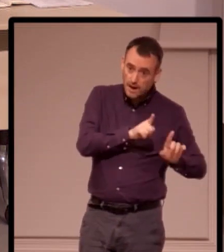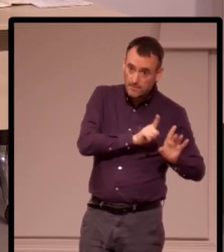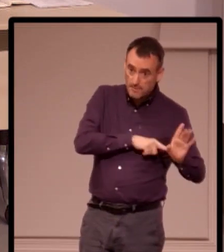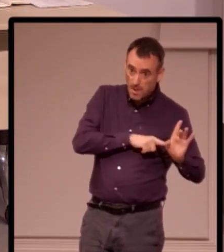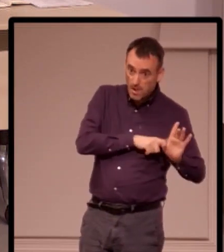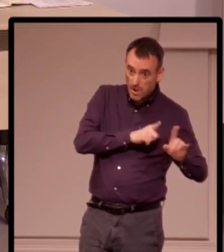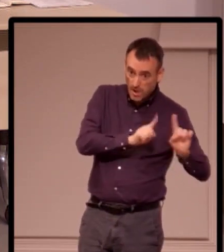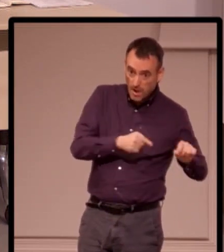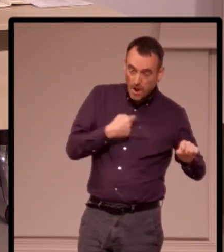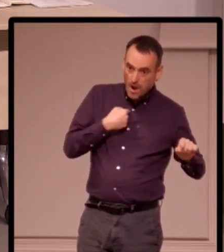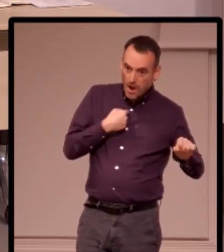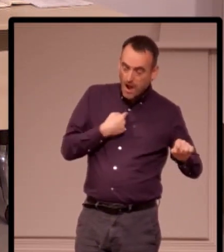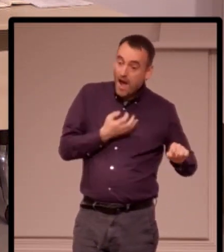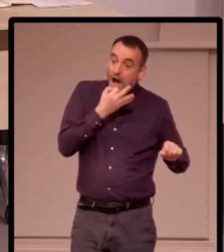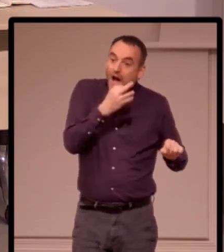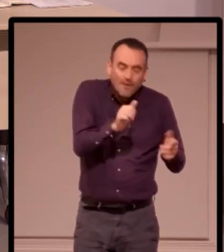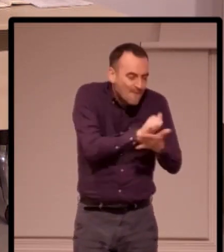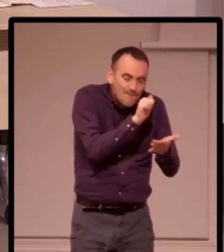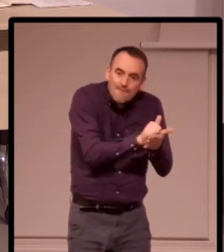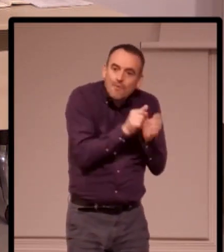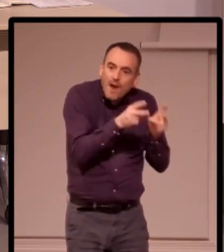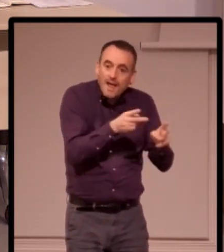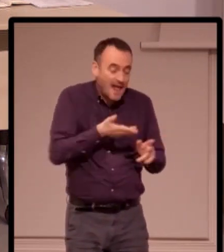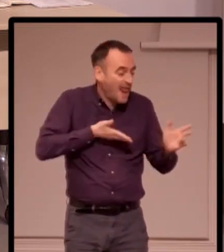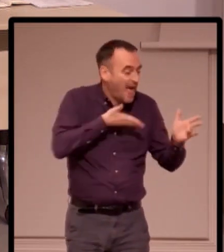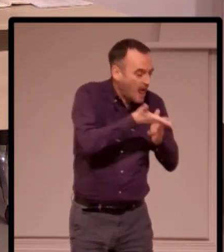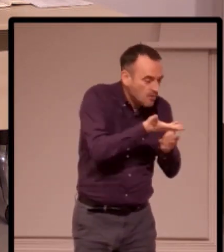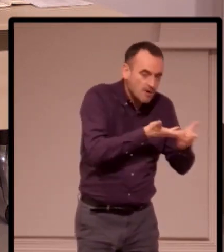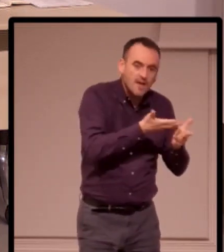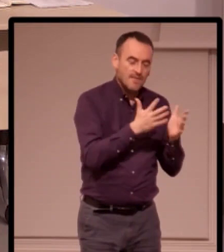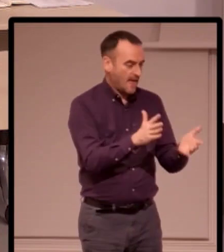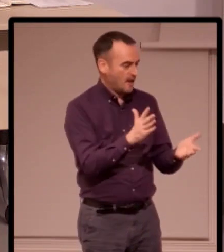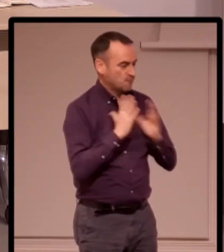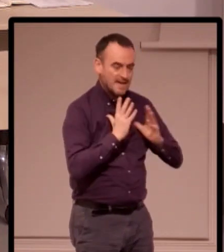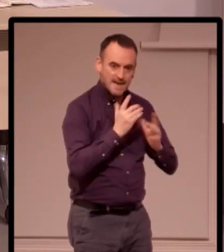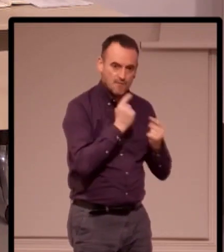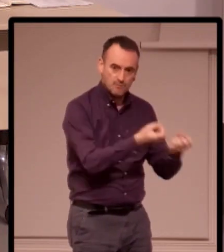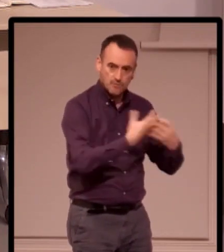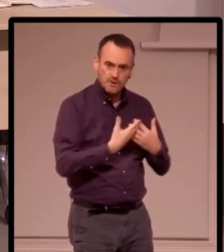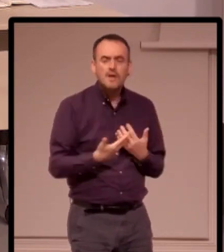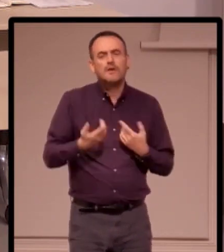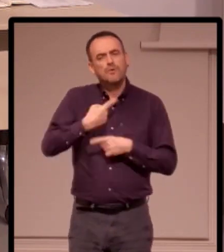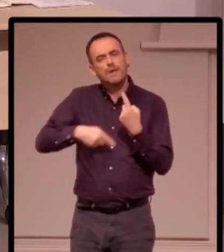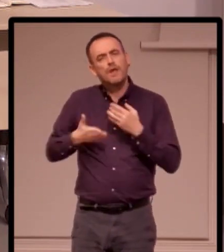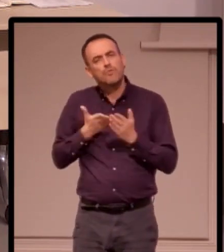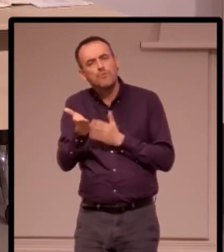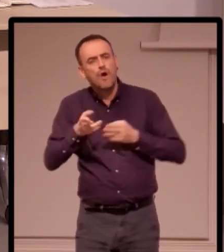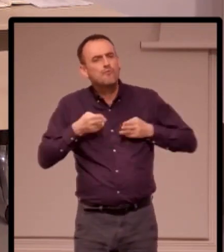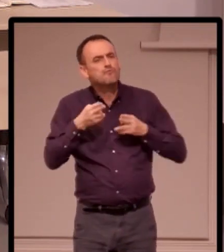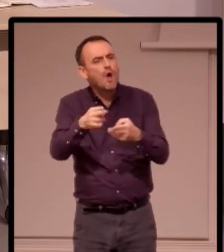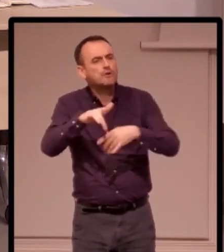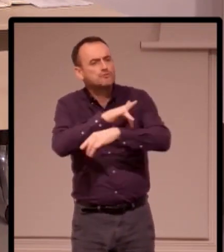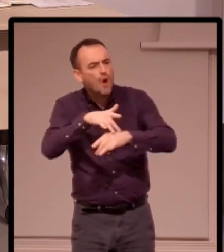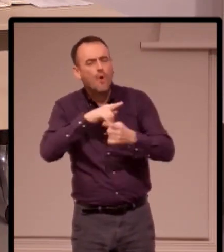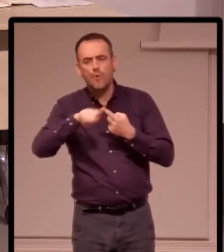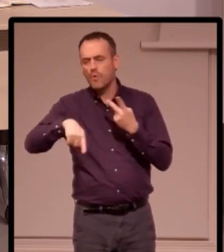about something if you ask them in the right way and you've gone to find them. So our model is that we go out and do roadshows and clinic chats in